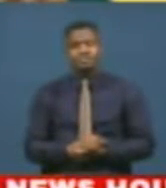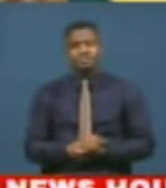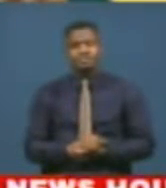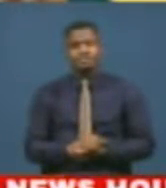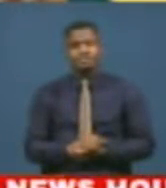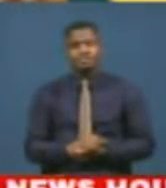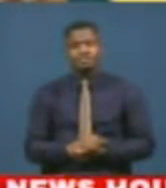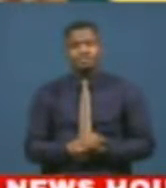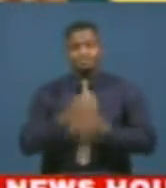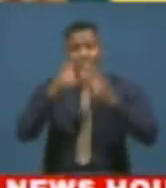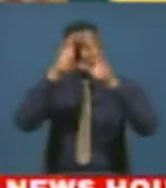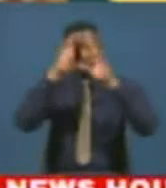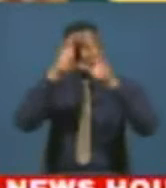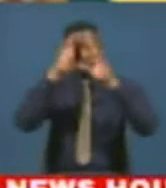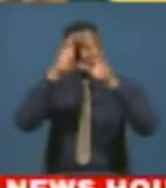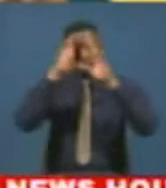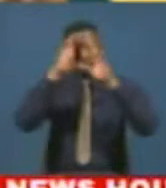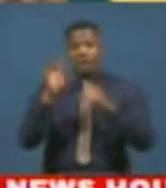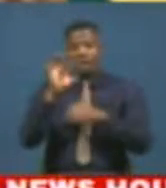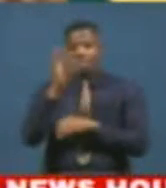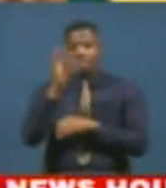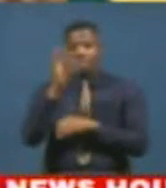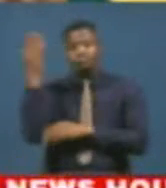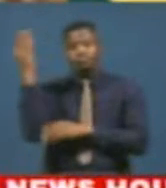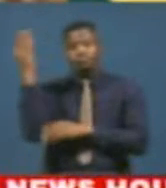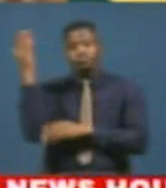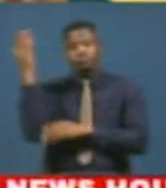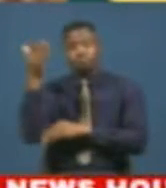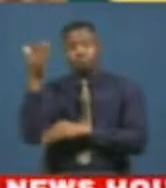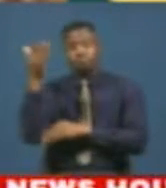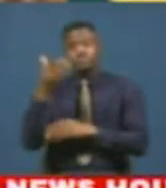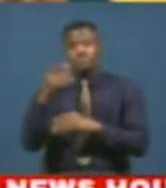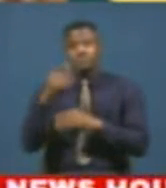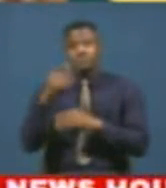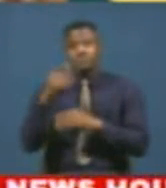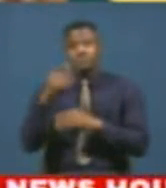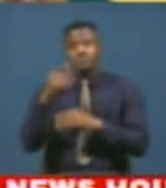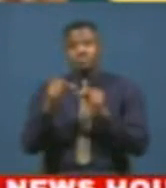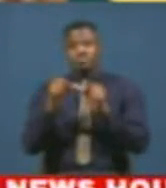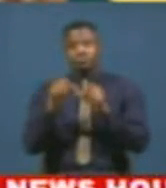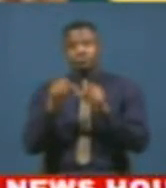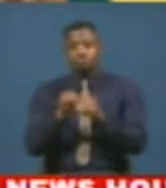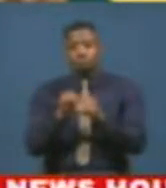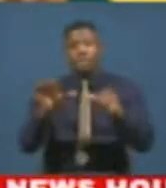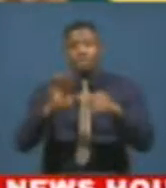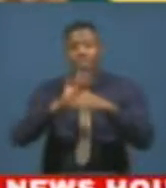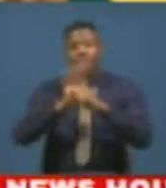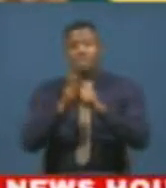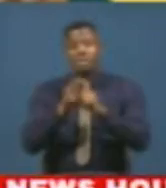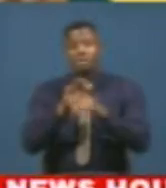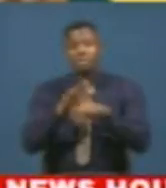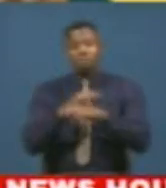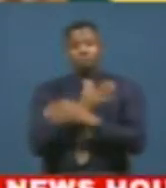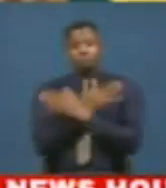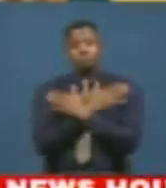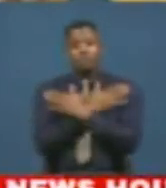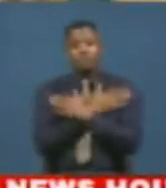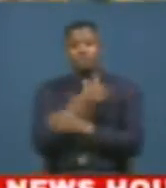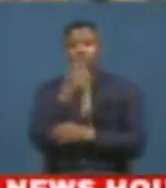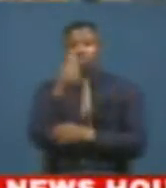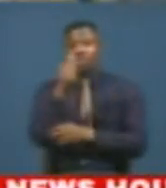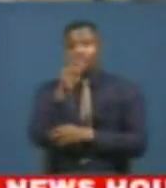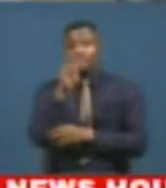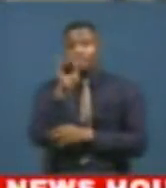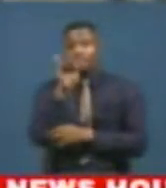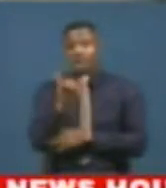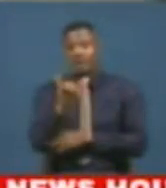The President's ninth address to the nation on the measures taken against the spread of coronavirus was on Sunday, 10th May.